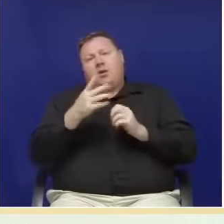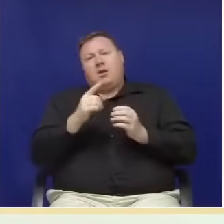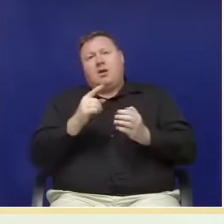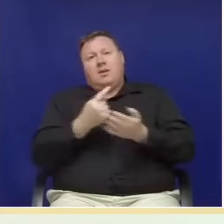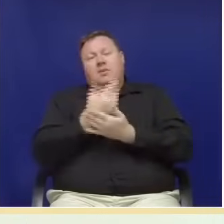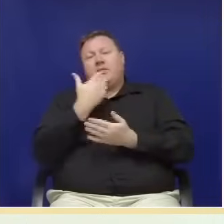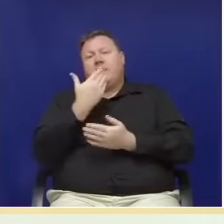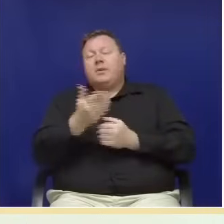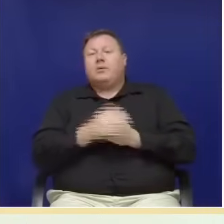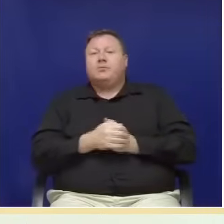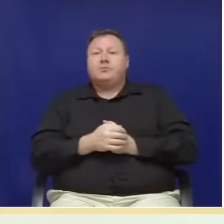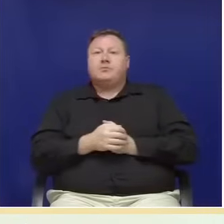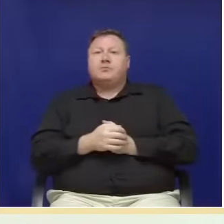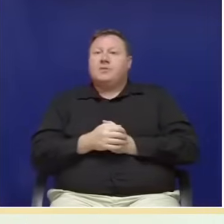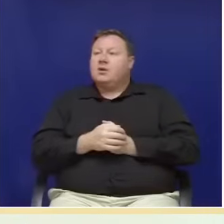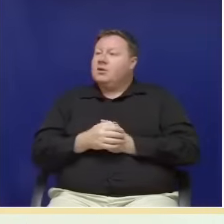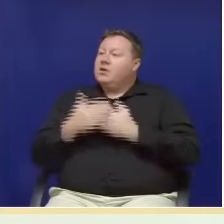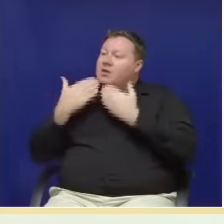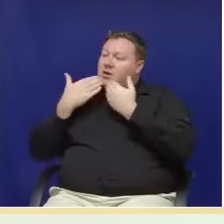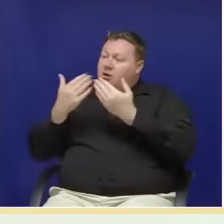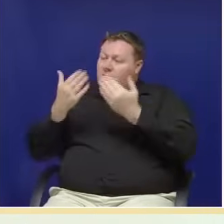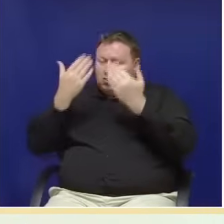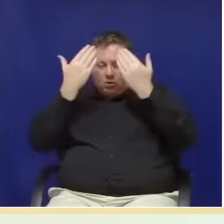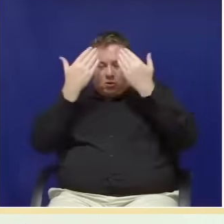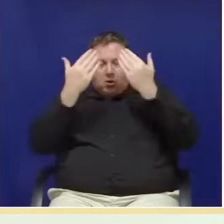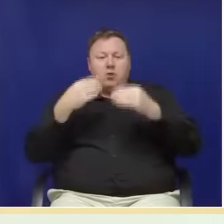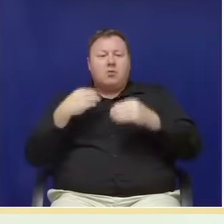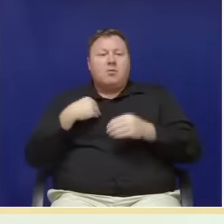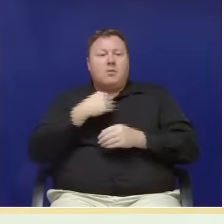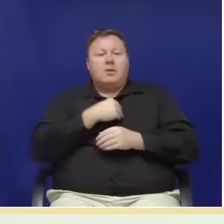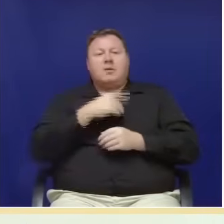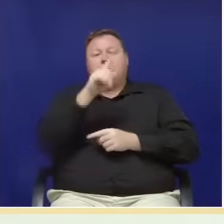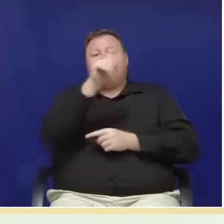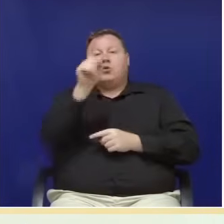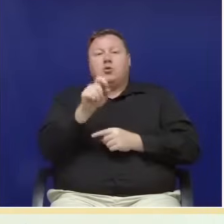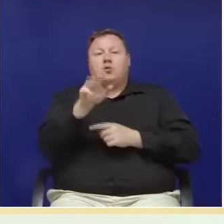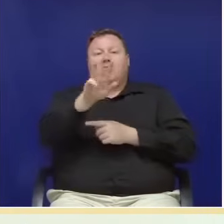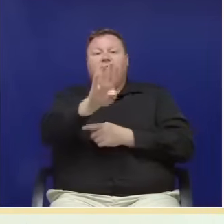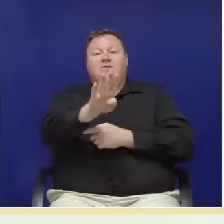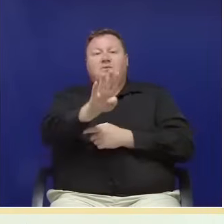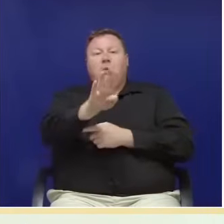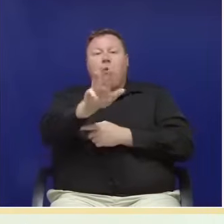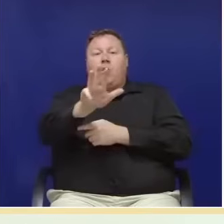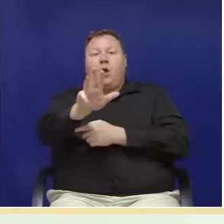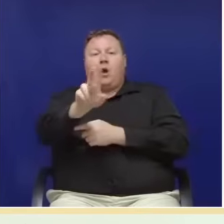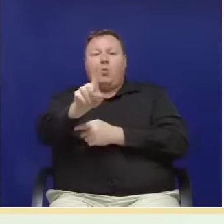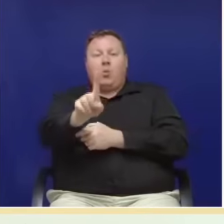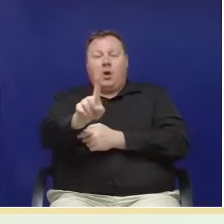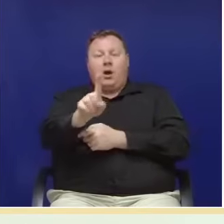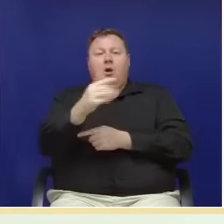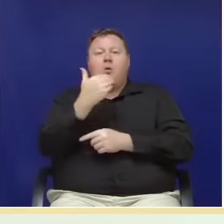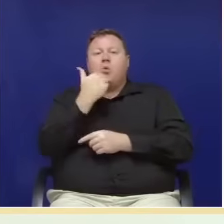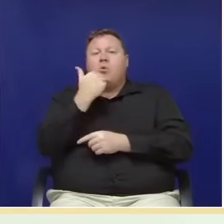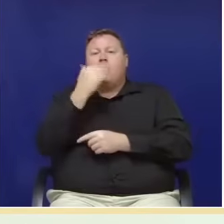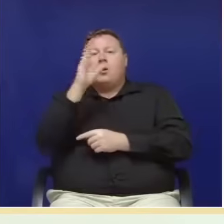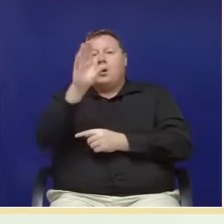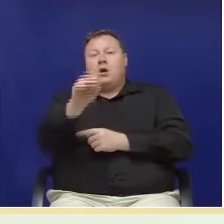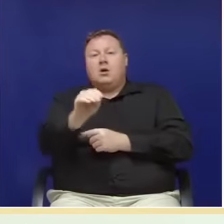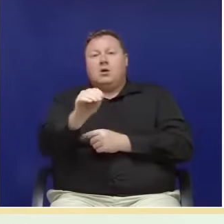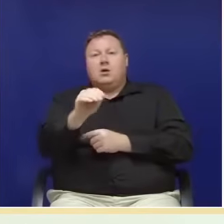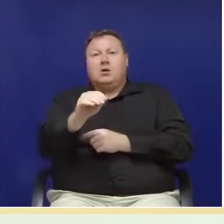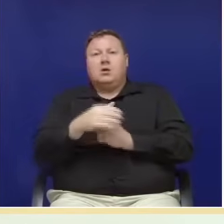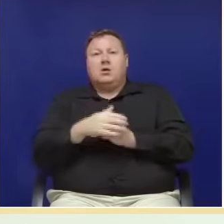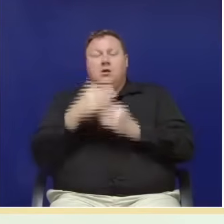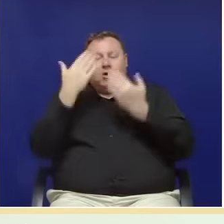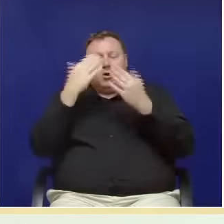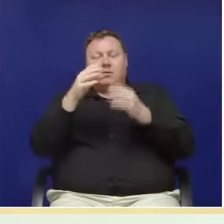Thank you. Honorable members, we now move to question number 491, which has been asked by Honorable